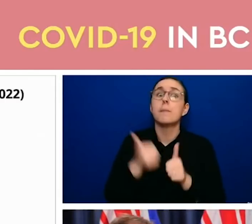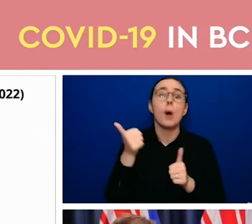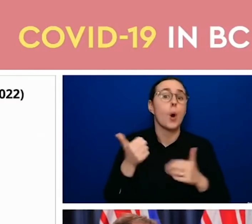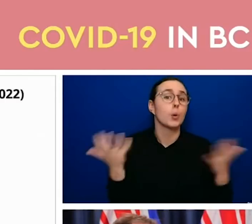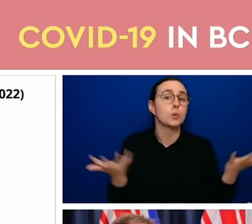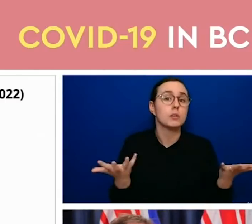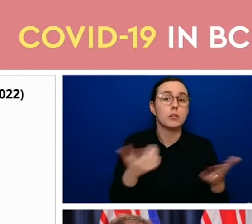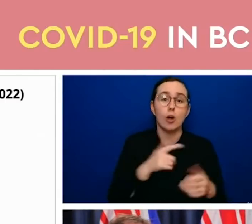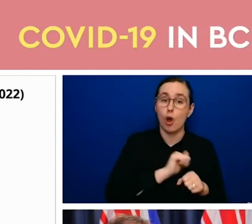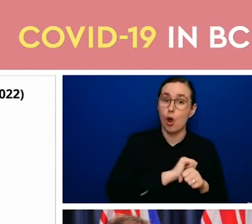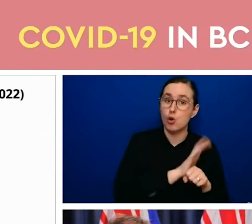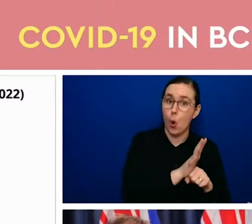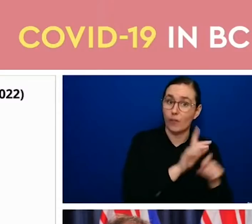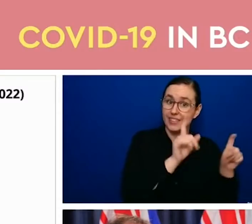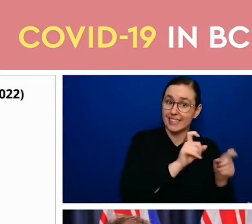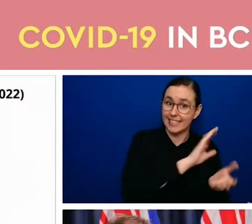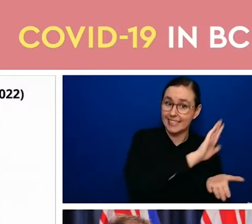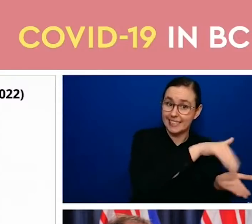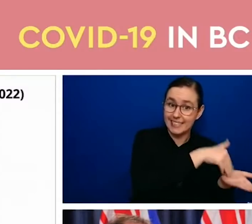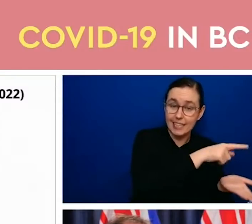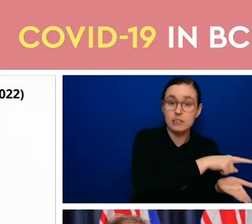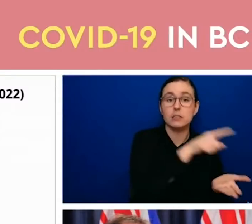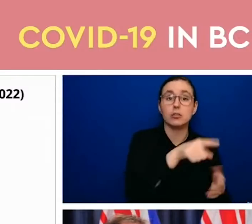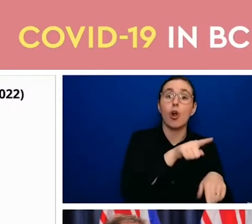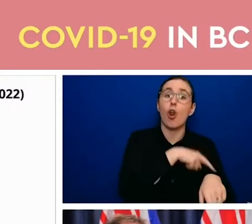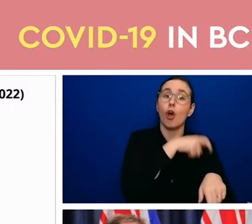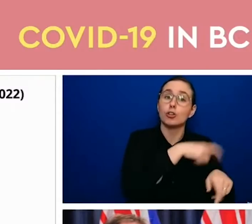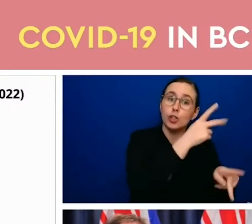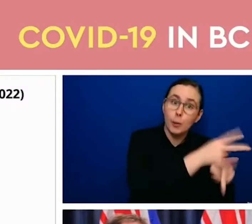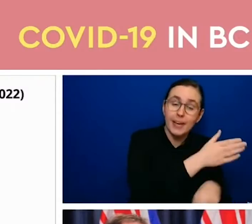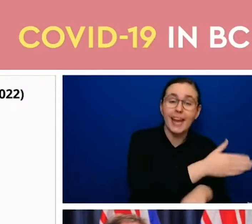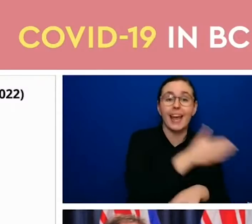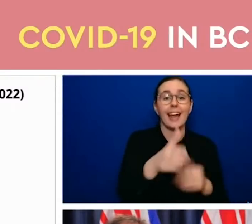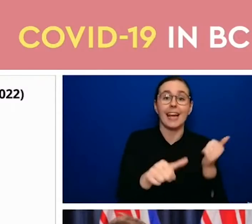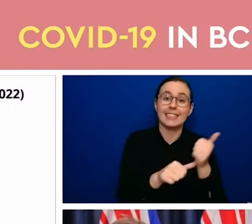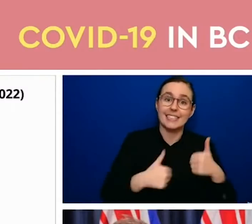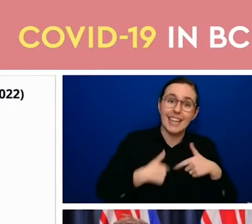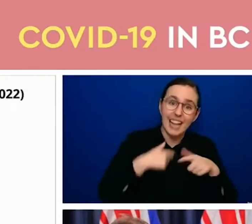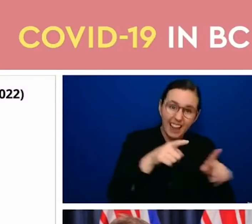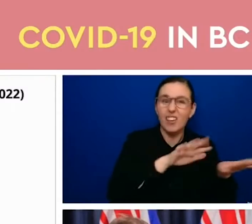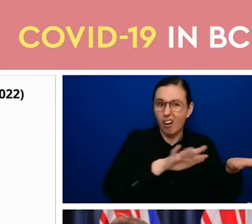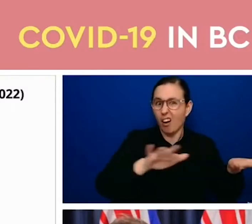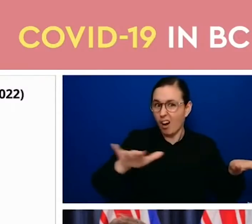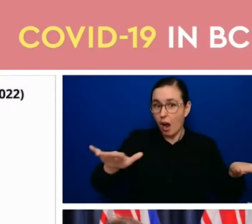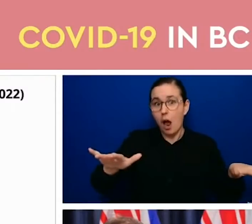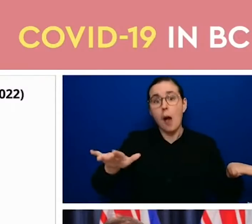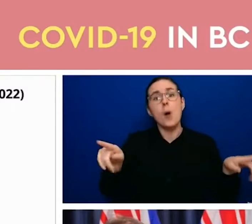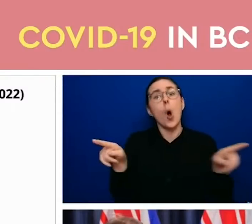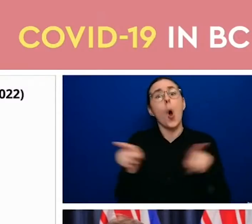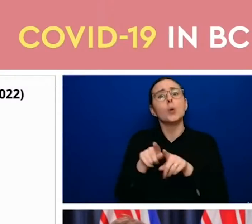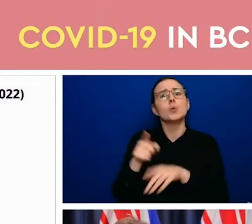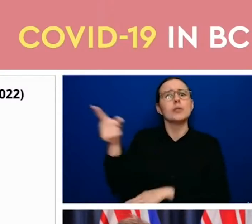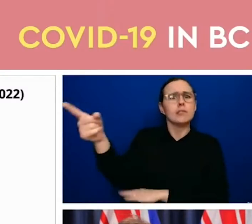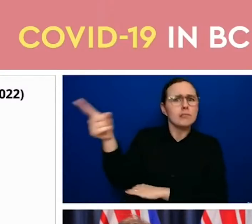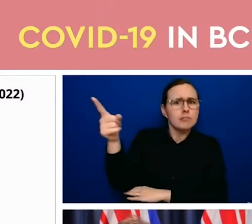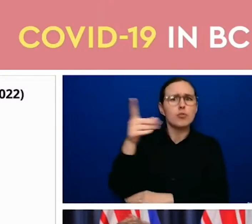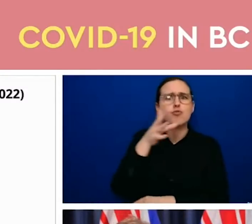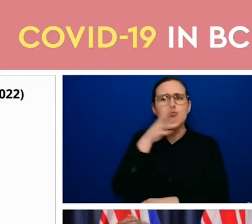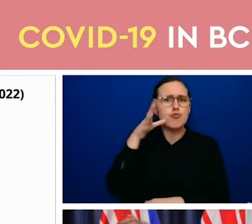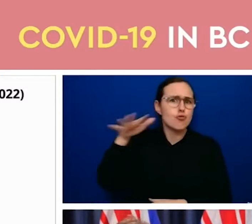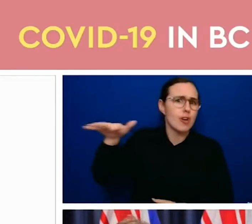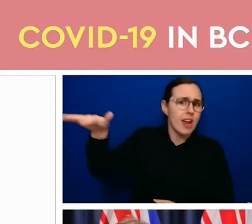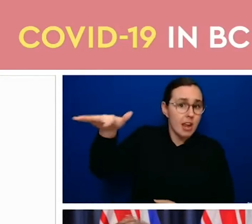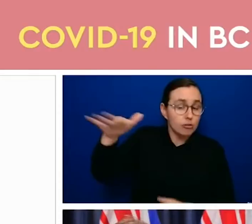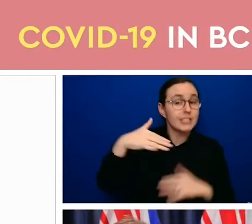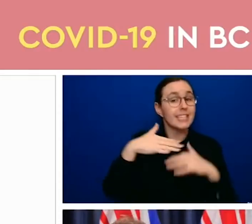and Indigenous communities, to childcare facilities, and most recently to pharmacy distributors. So that's where the rapid tests have